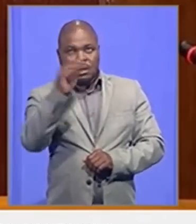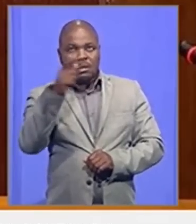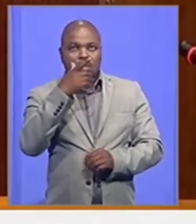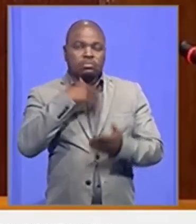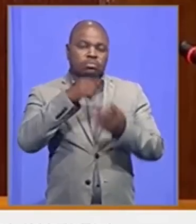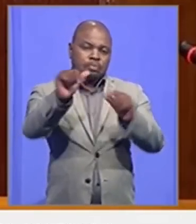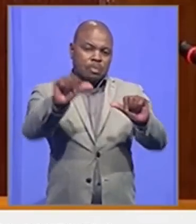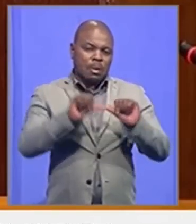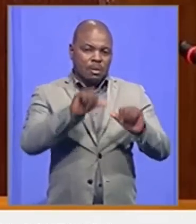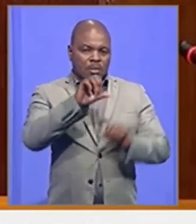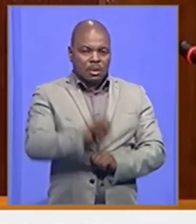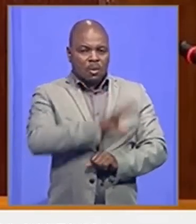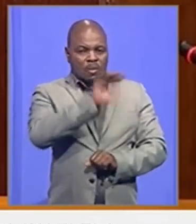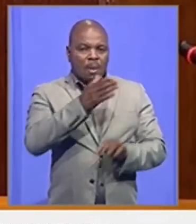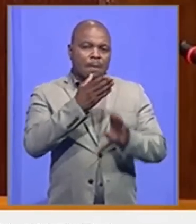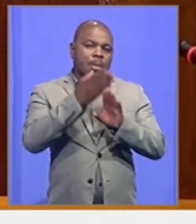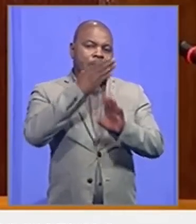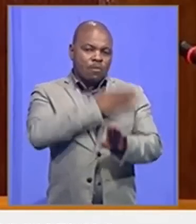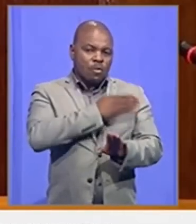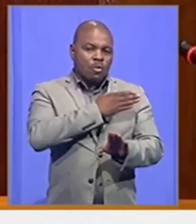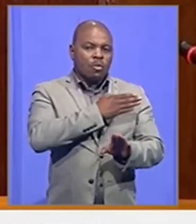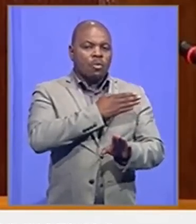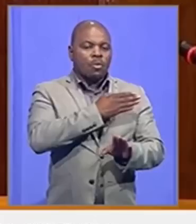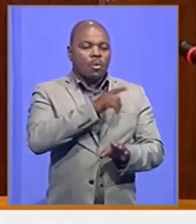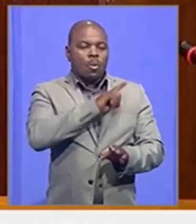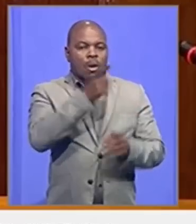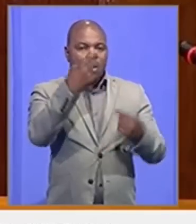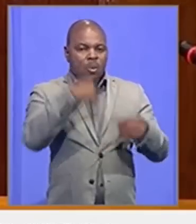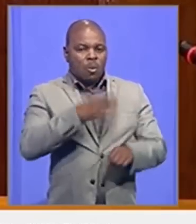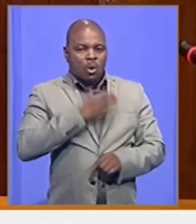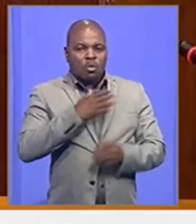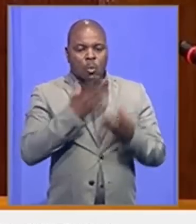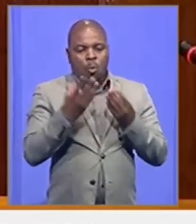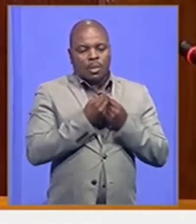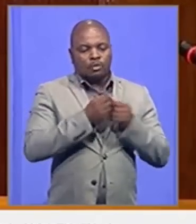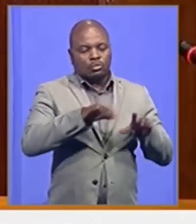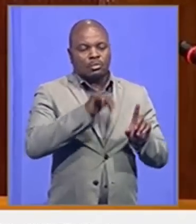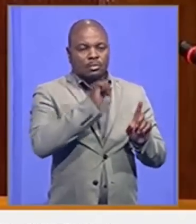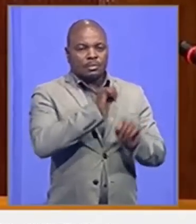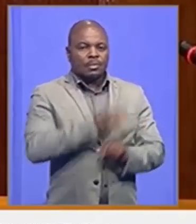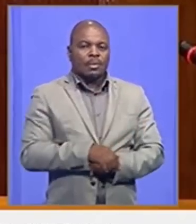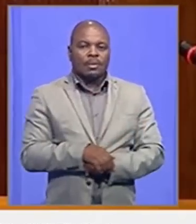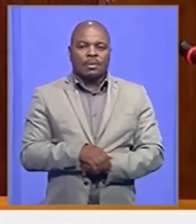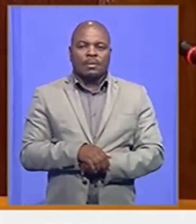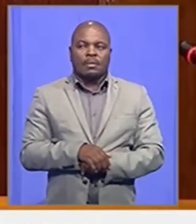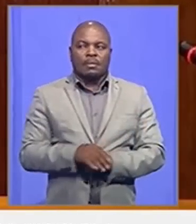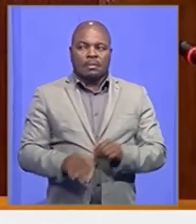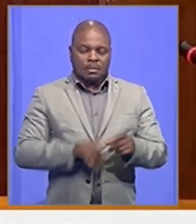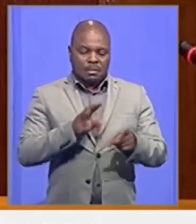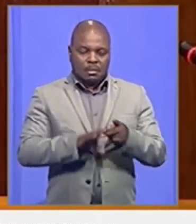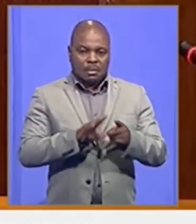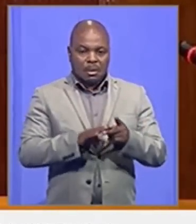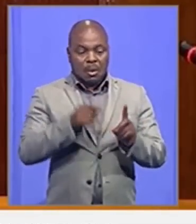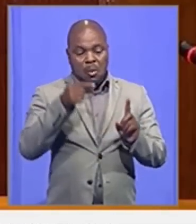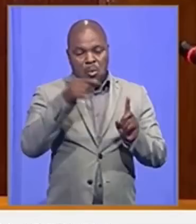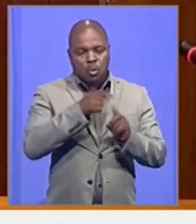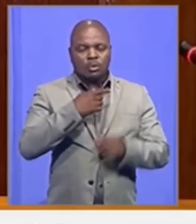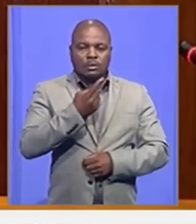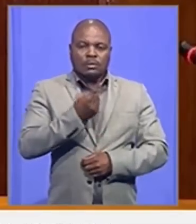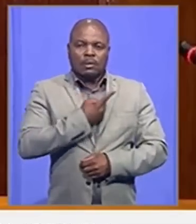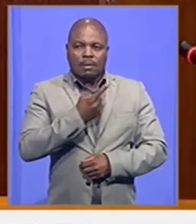Africa because she wanted to be with her children. At the very least, she had